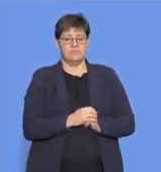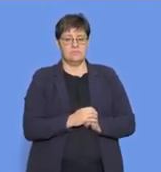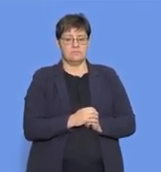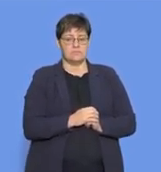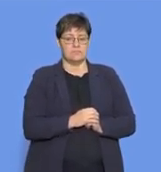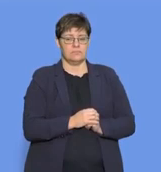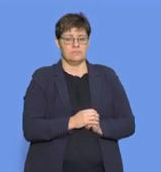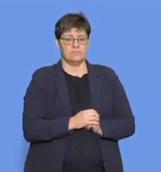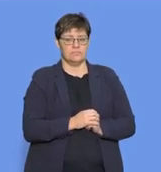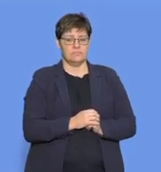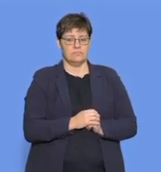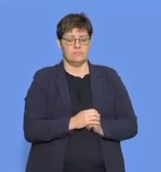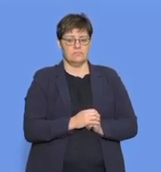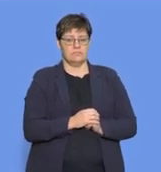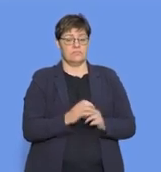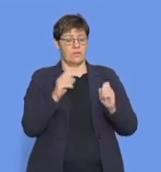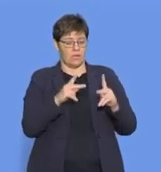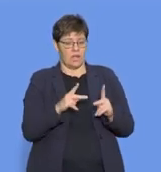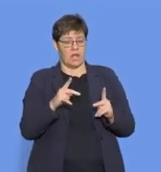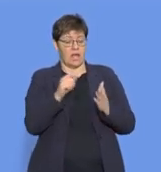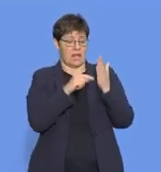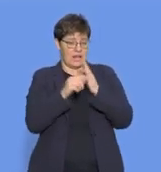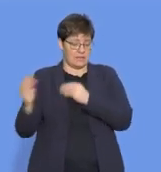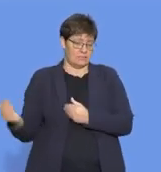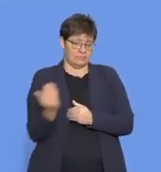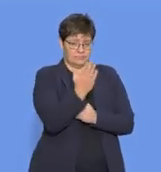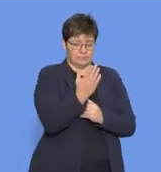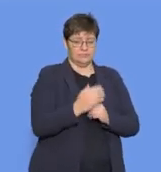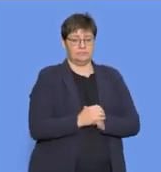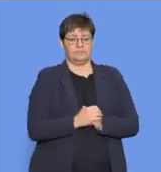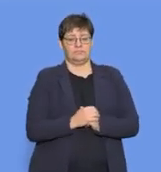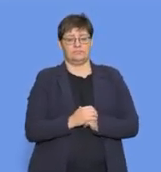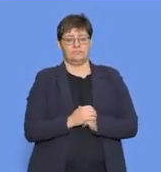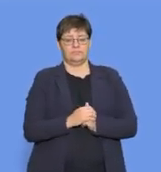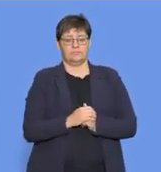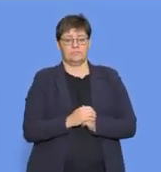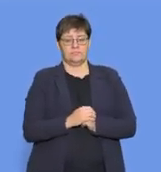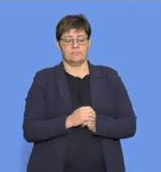So it was 70 degrees. Okay, let's bring up our calculator quickly.